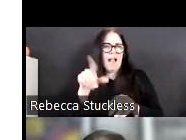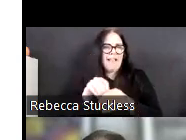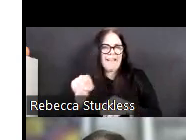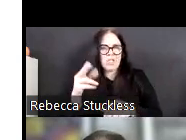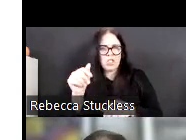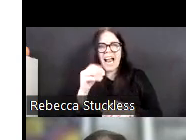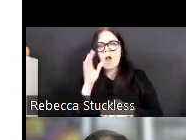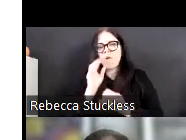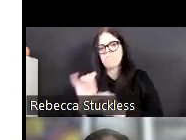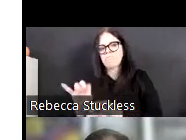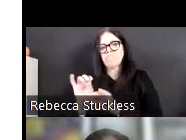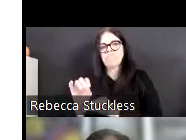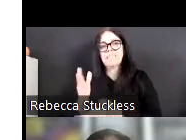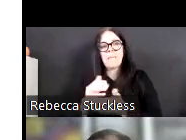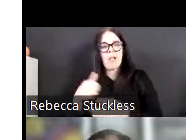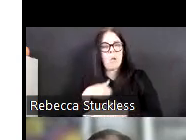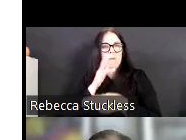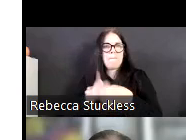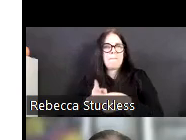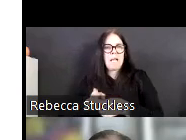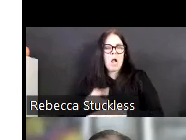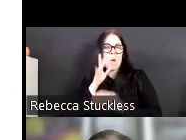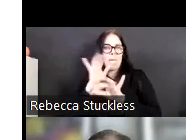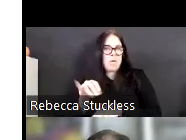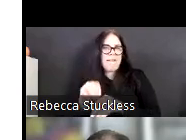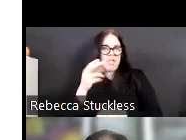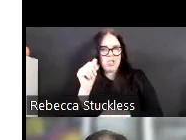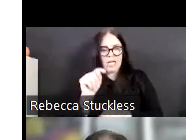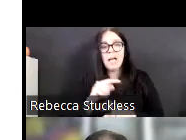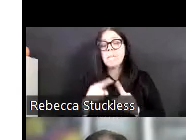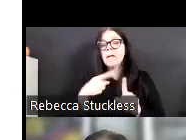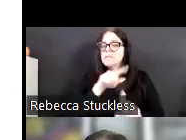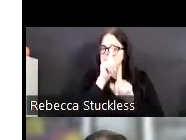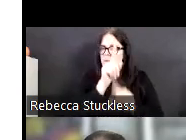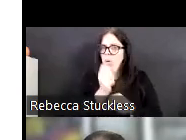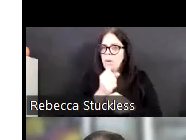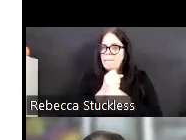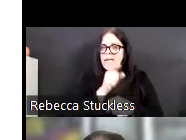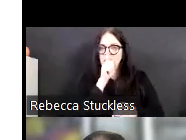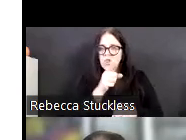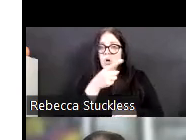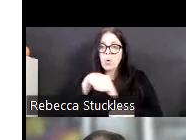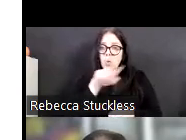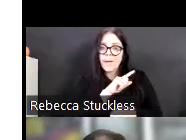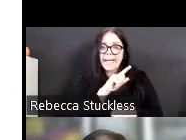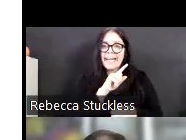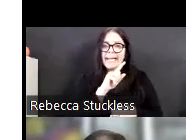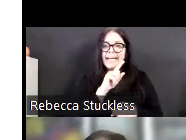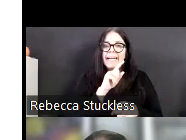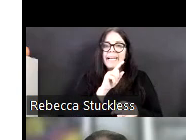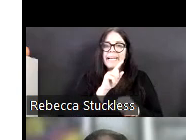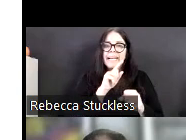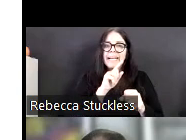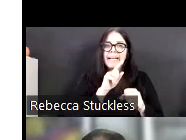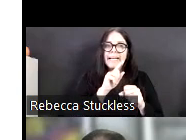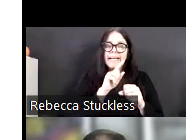different things that I'll be talking about really briefly. But we wanted to make sure that we, again, were communicating in